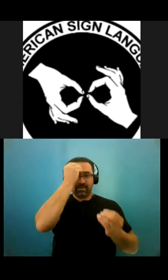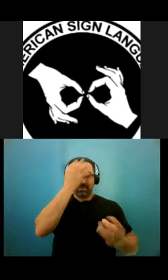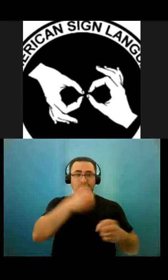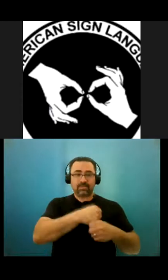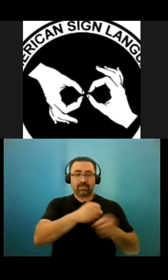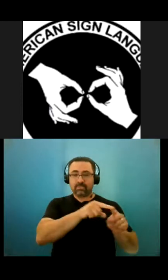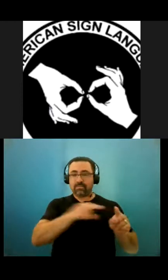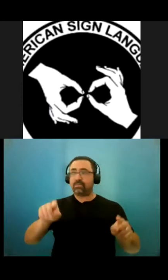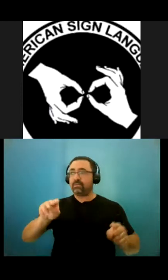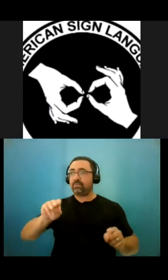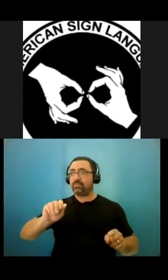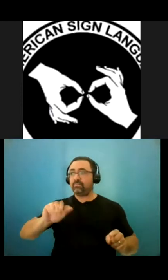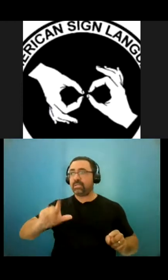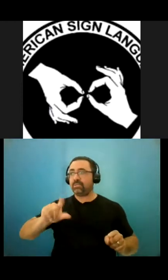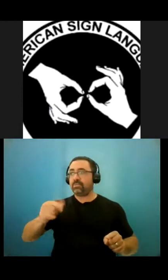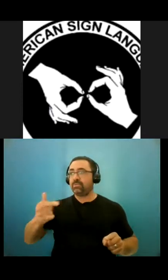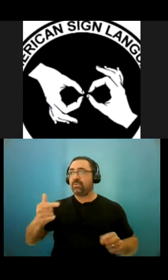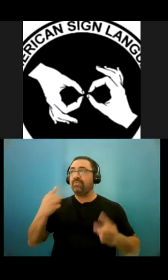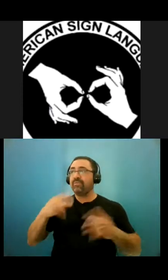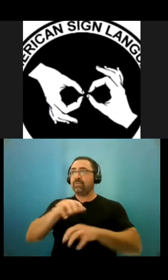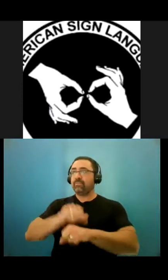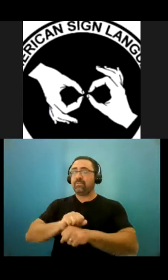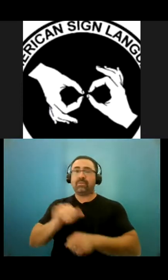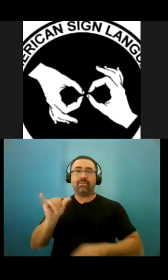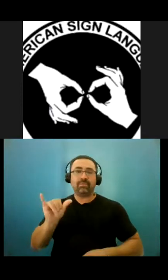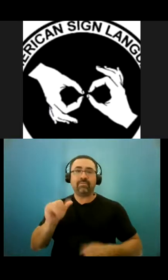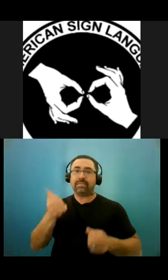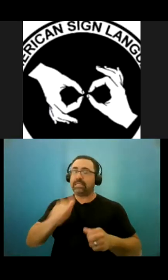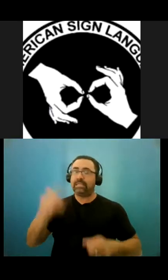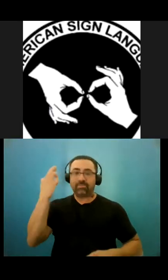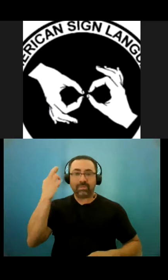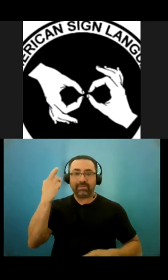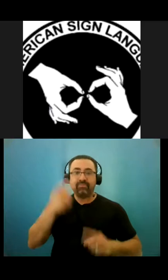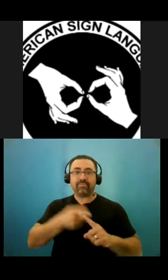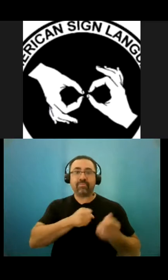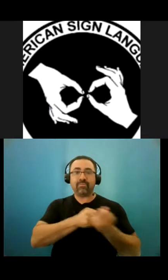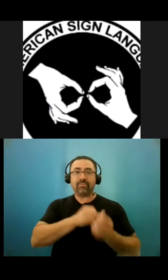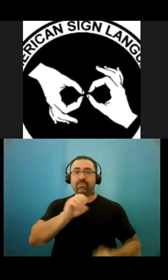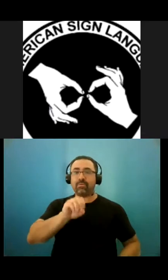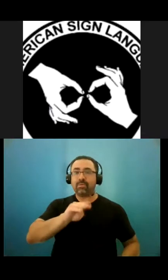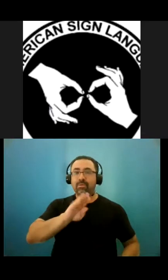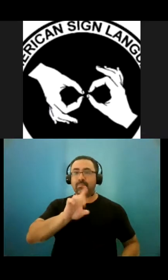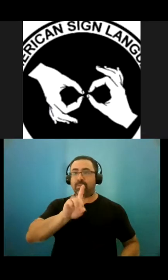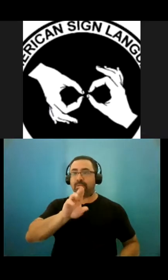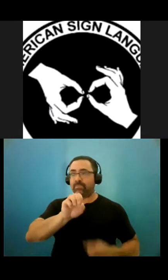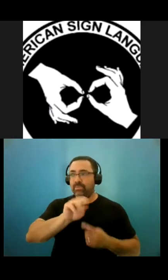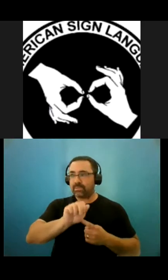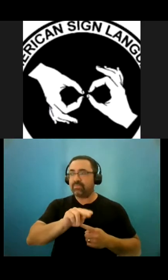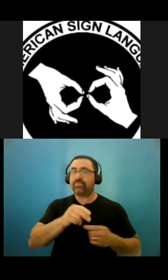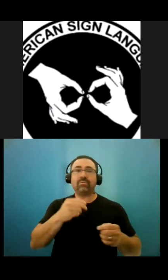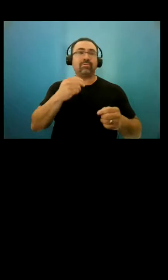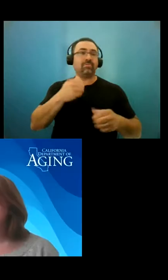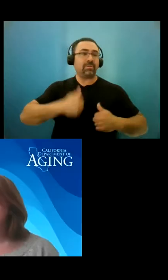count of visits, and the visit count includes visits for any reason made by ombudsman to nursing facilities, residential